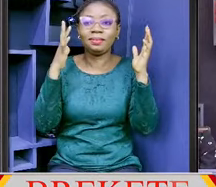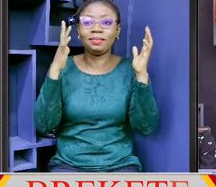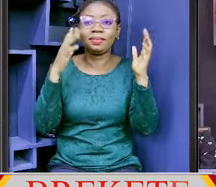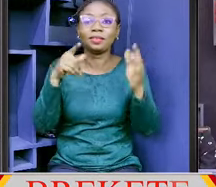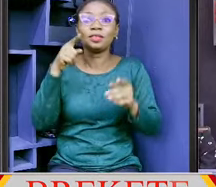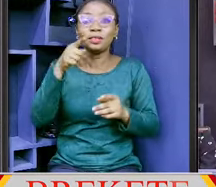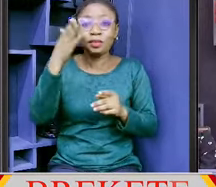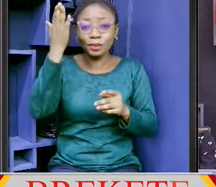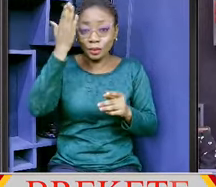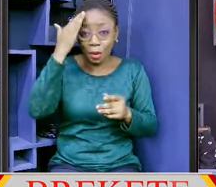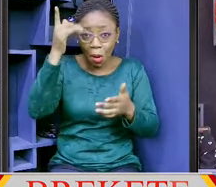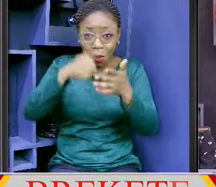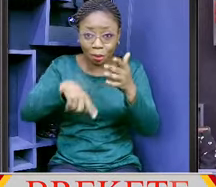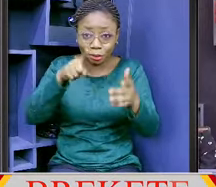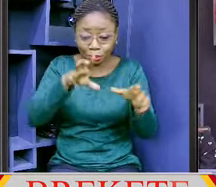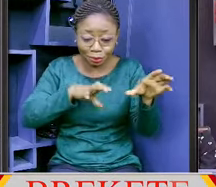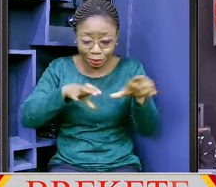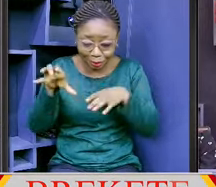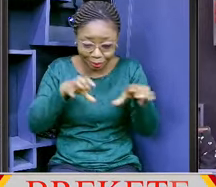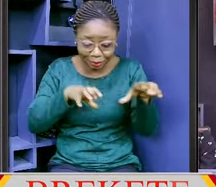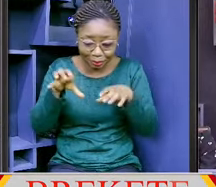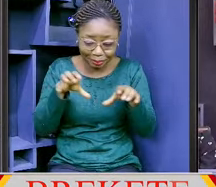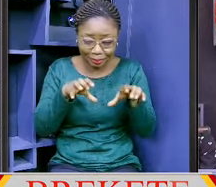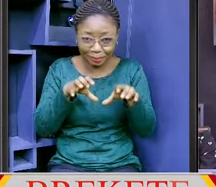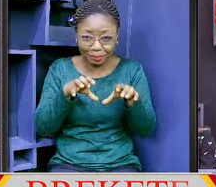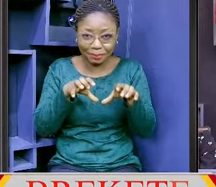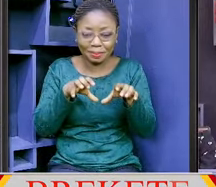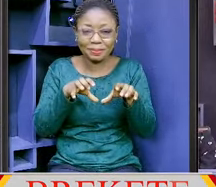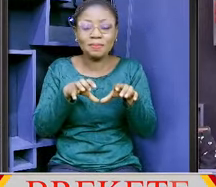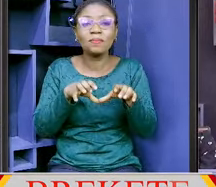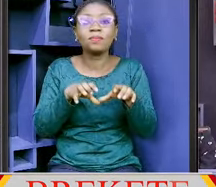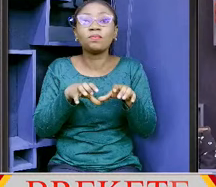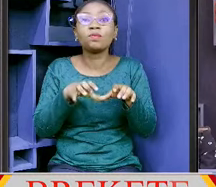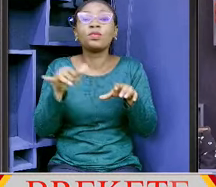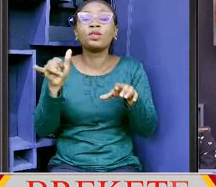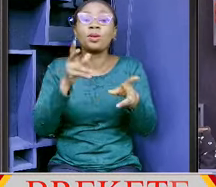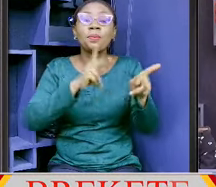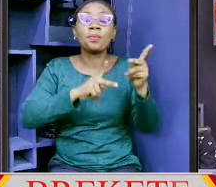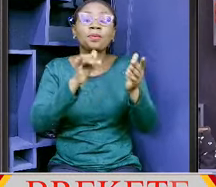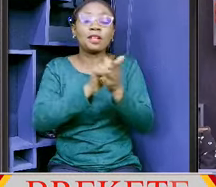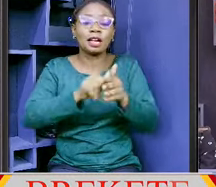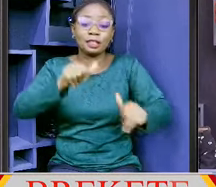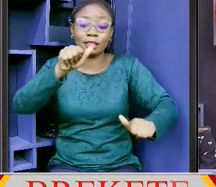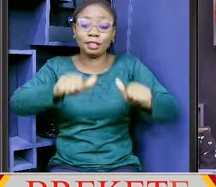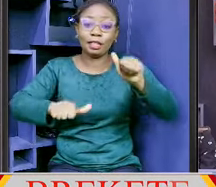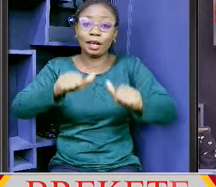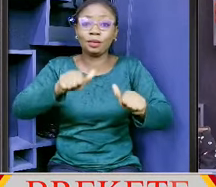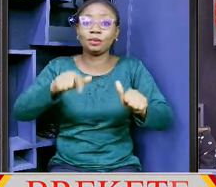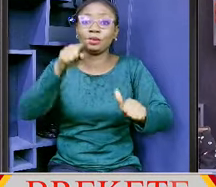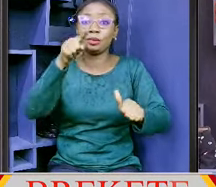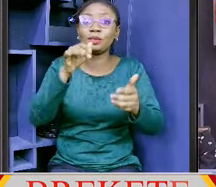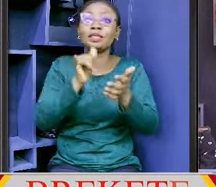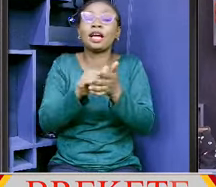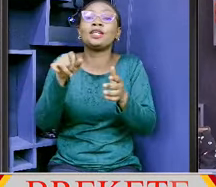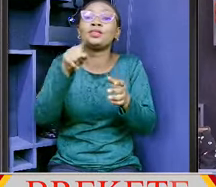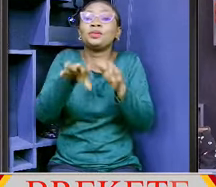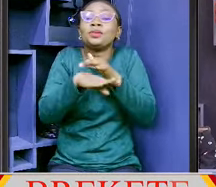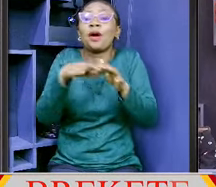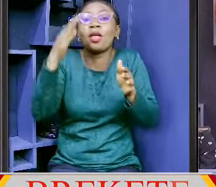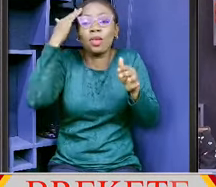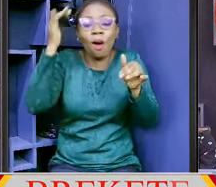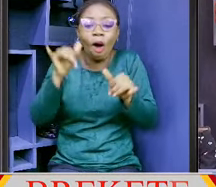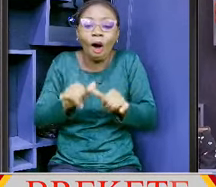You know what you go do? You know what you go do? No, sir. Those people where they doubt you, you say you know sabi ordinary